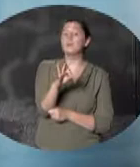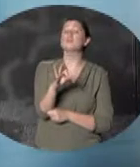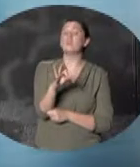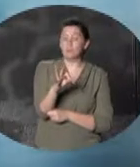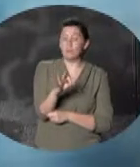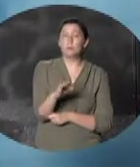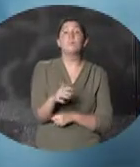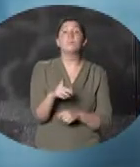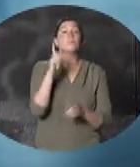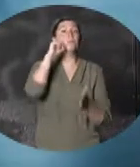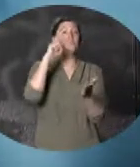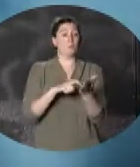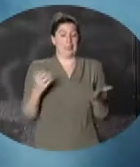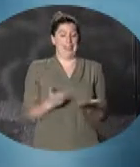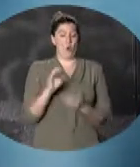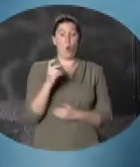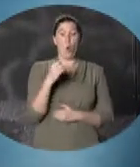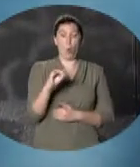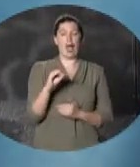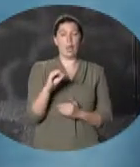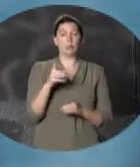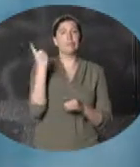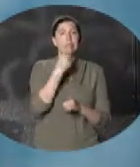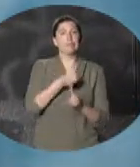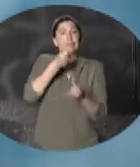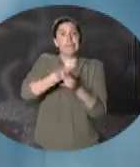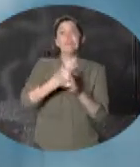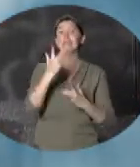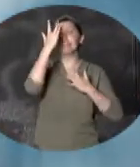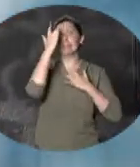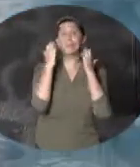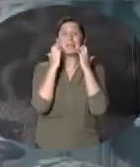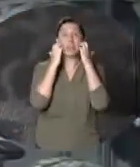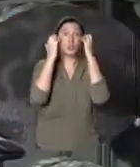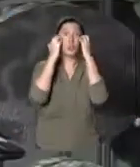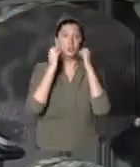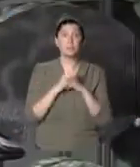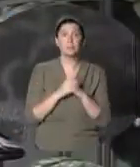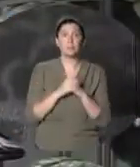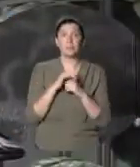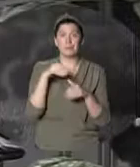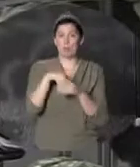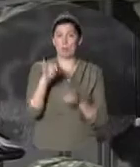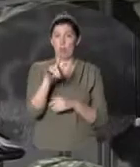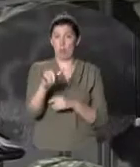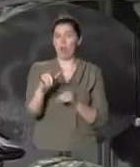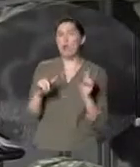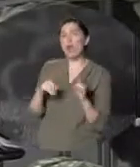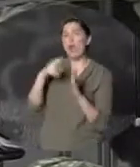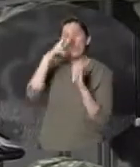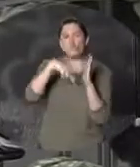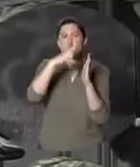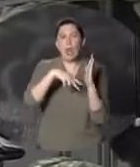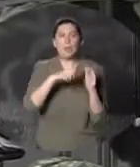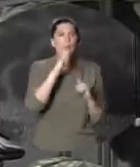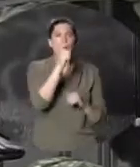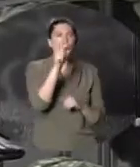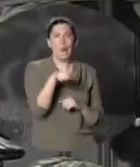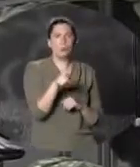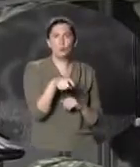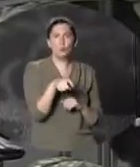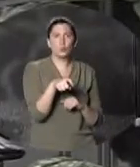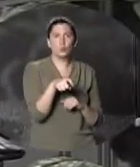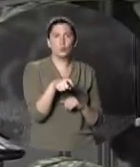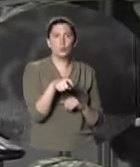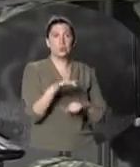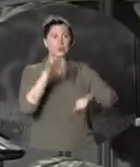have had a case of measles right here in Ohio as of July. And so I read that you don't actually have to